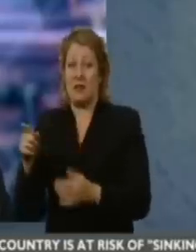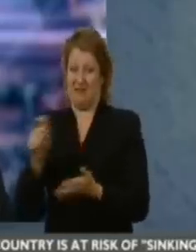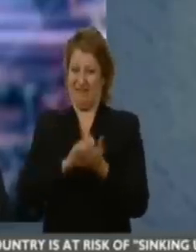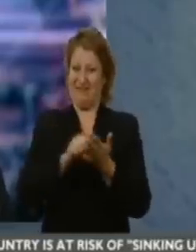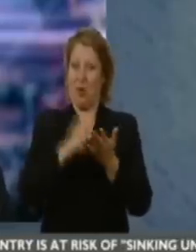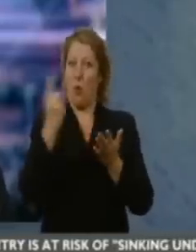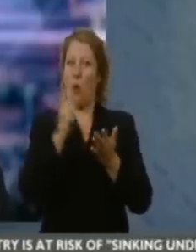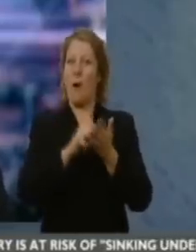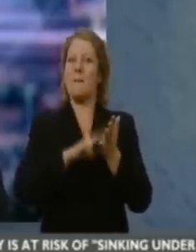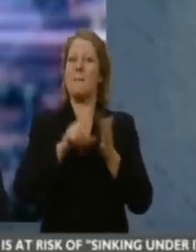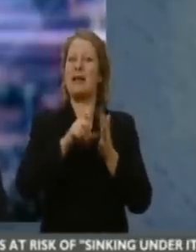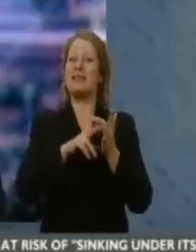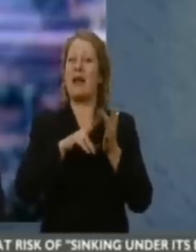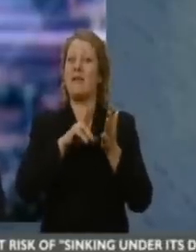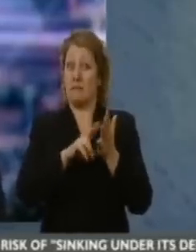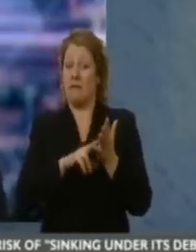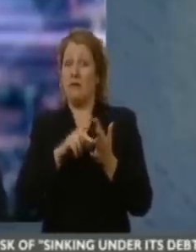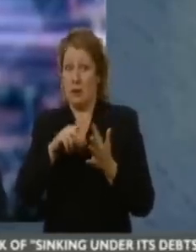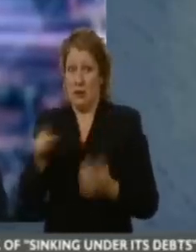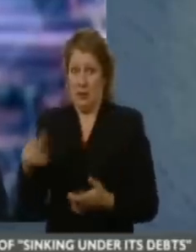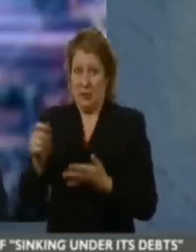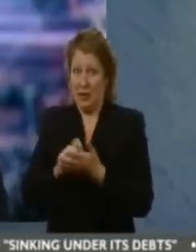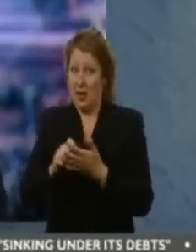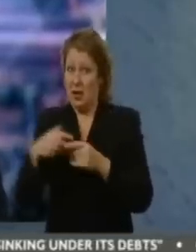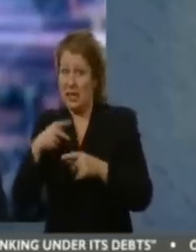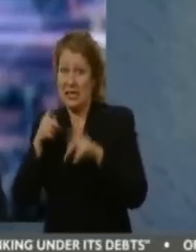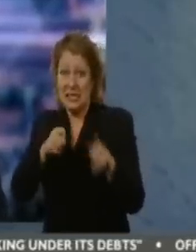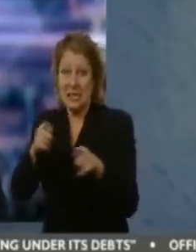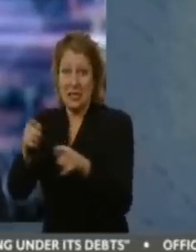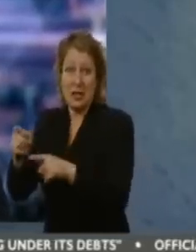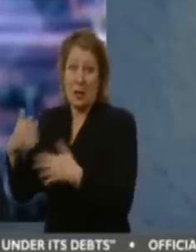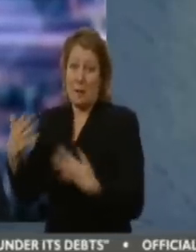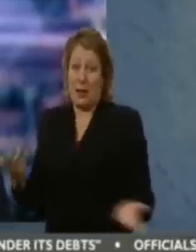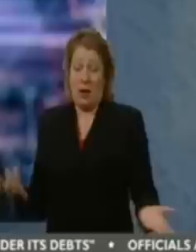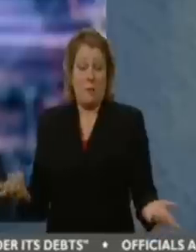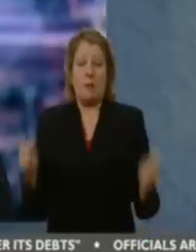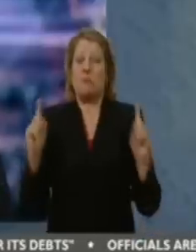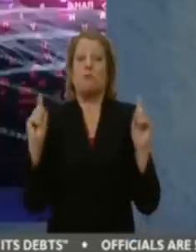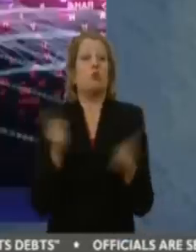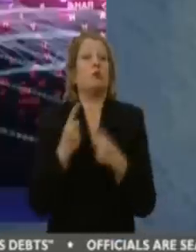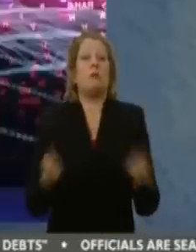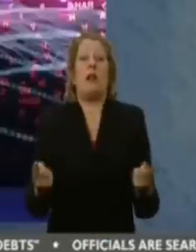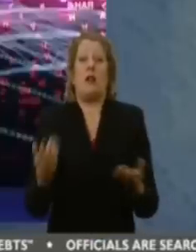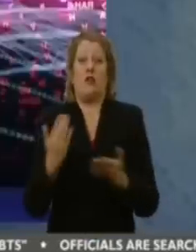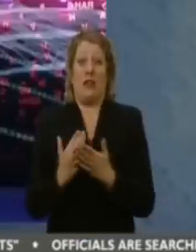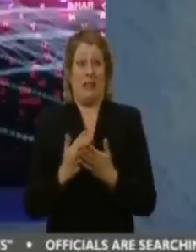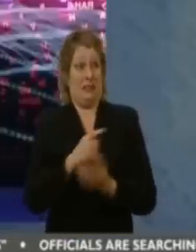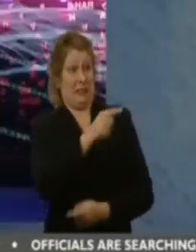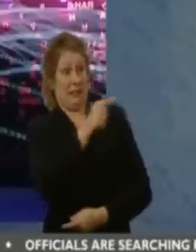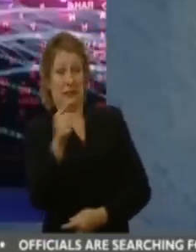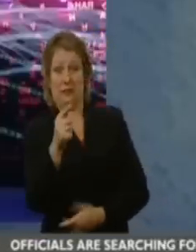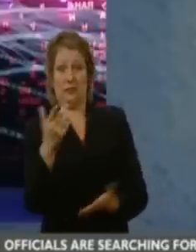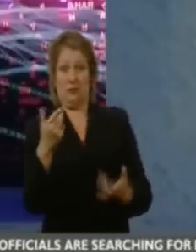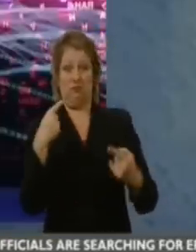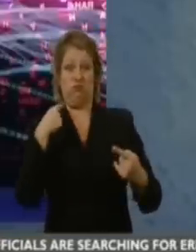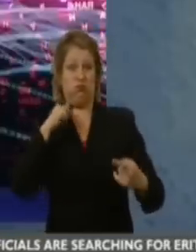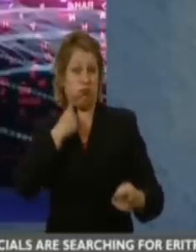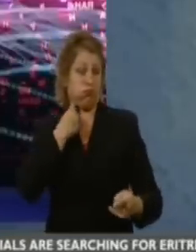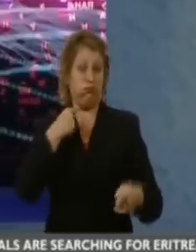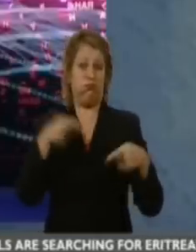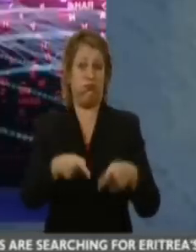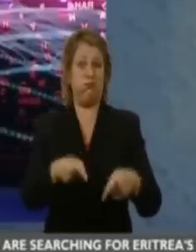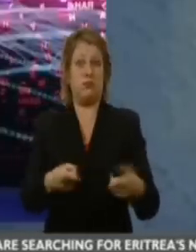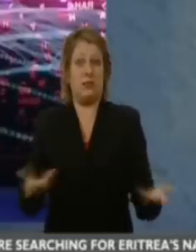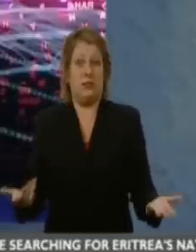Anti-Corruption Commission. We were powerless. I mean, basically, you had a bunch of murderous people torturing the man. What can I do? Do you think